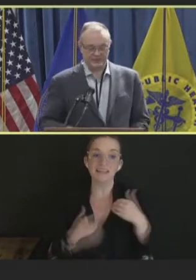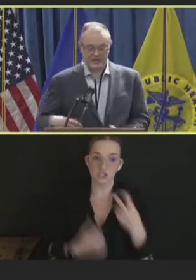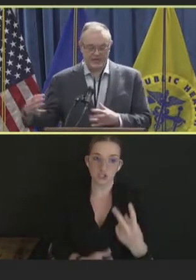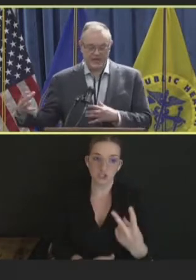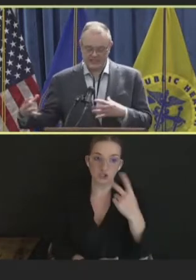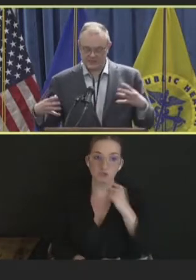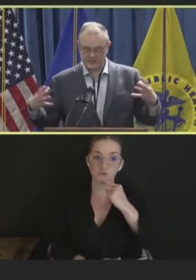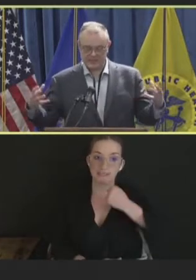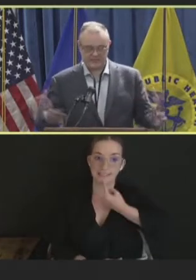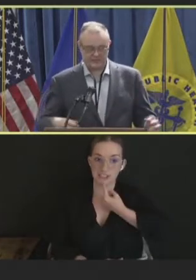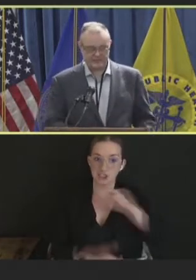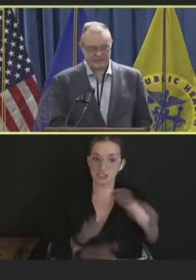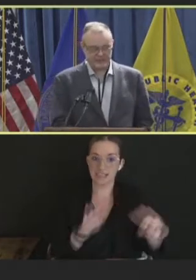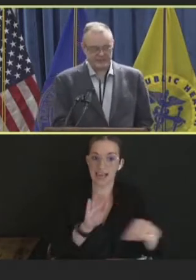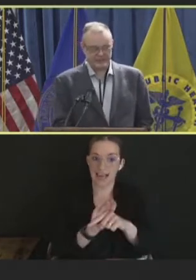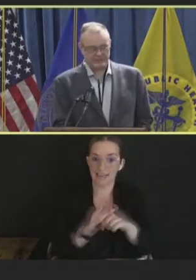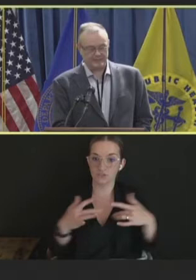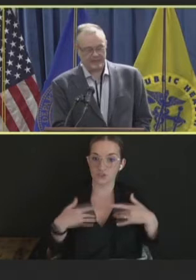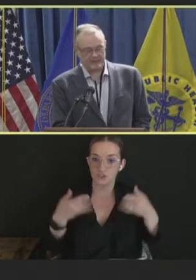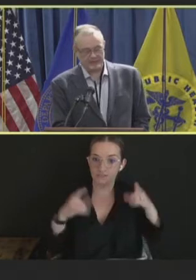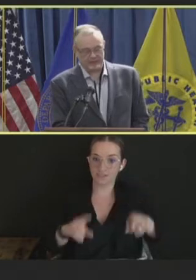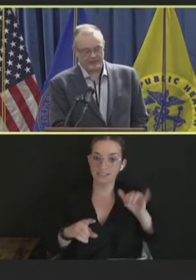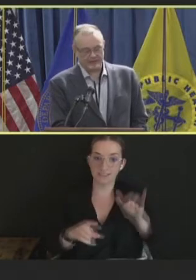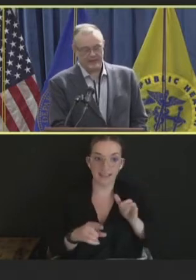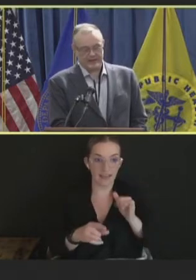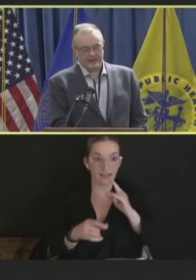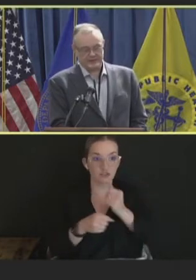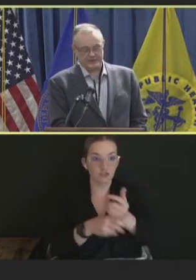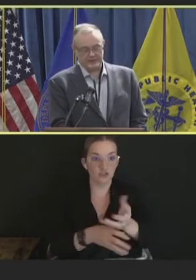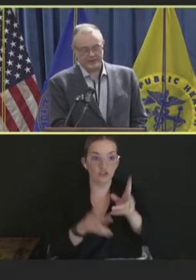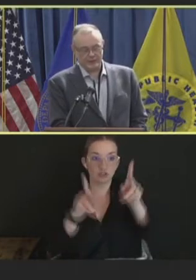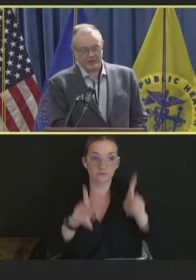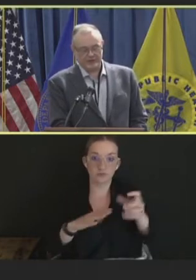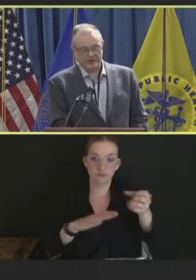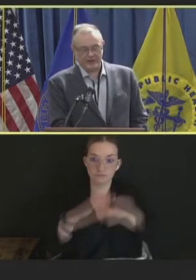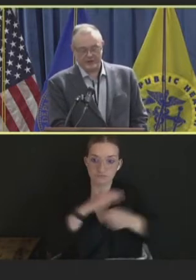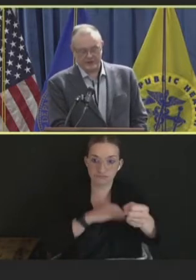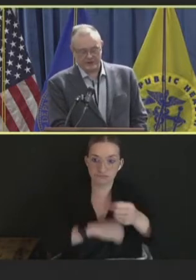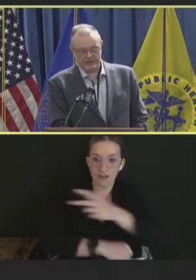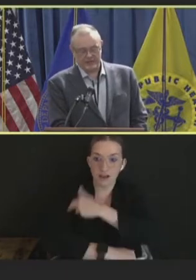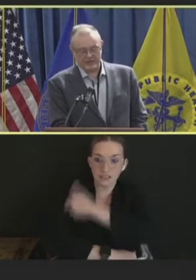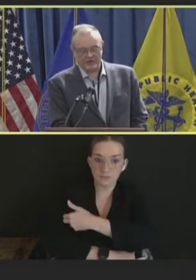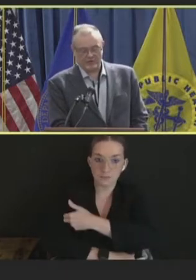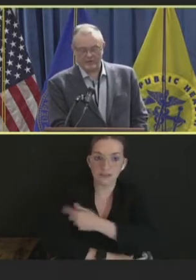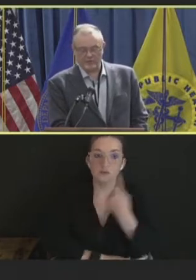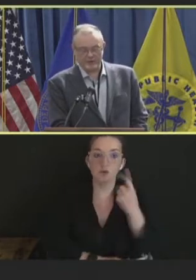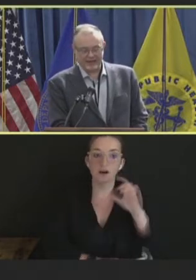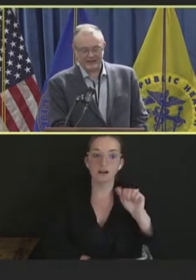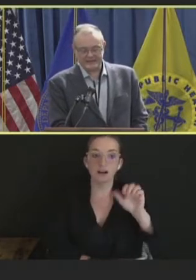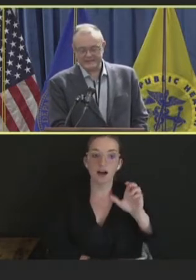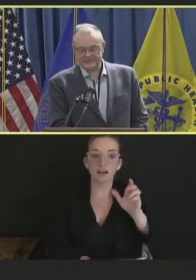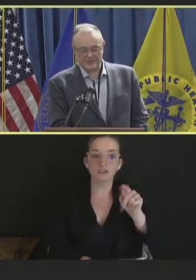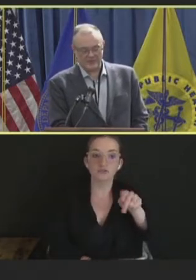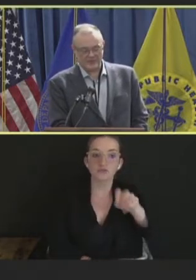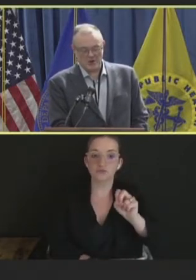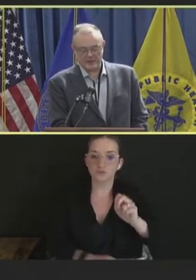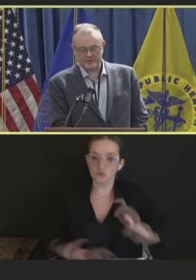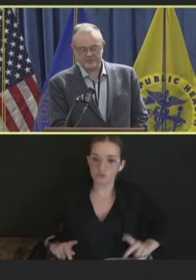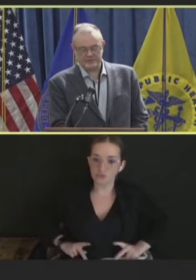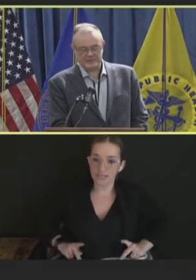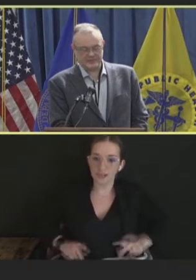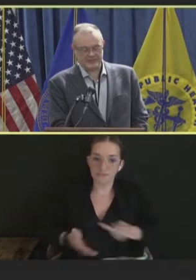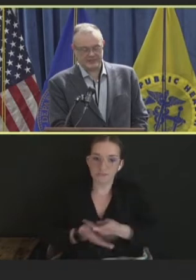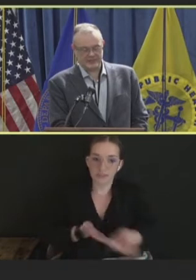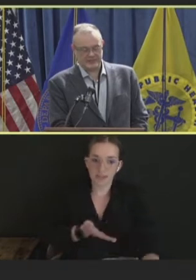to hospitalization or seeking medical care. There was an acute renal failure from rhabdomyolysis from a fall. It